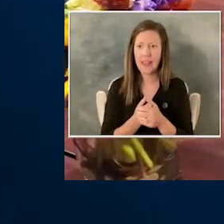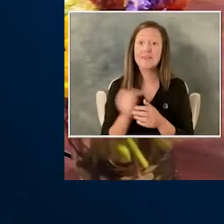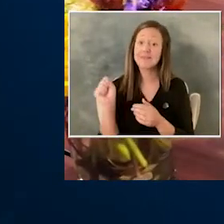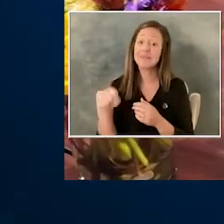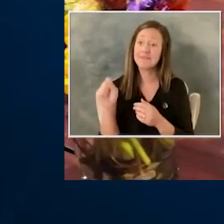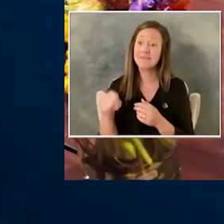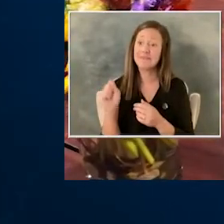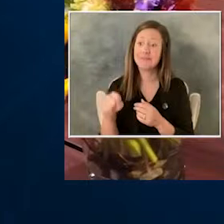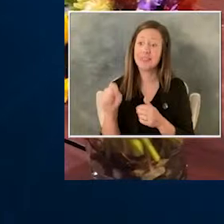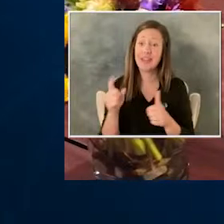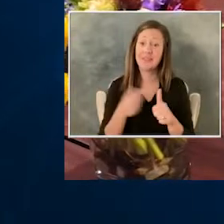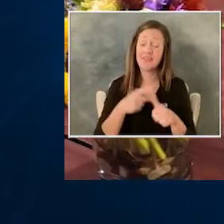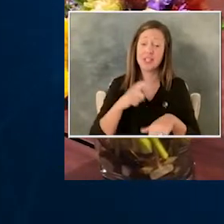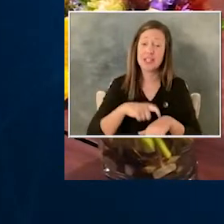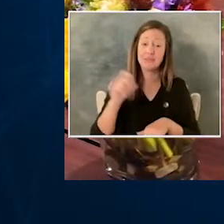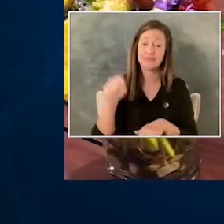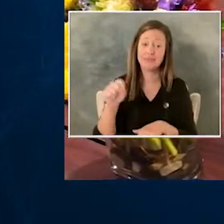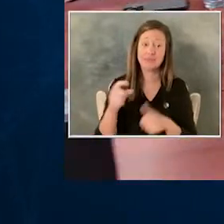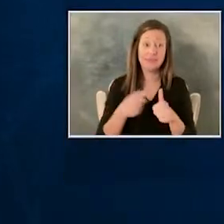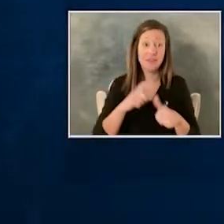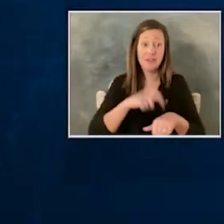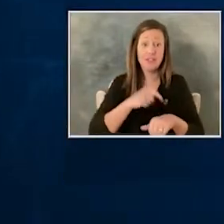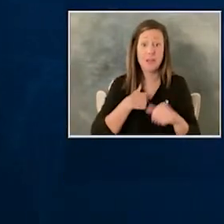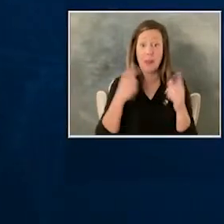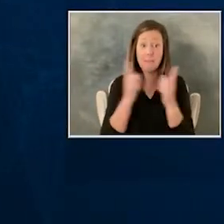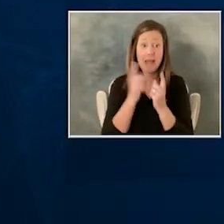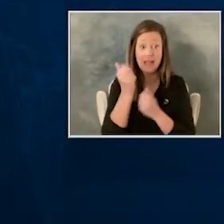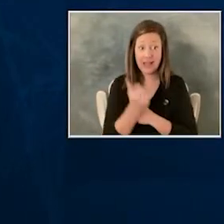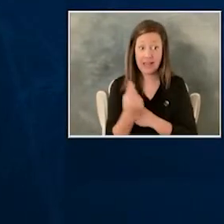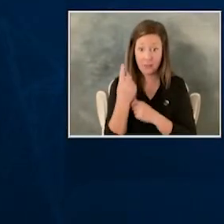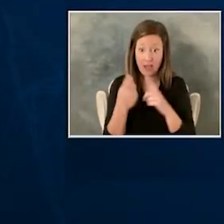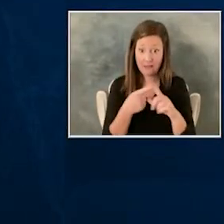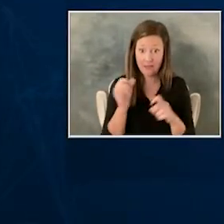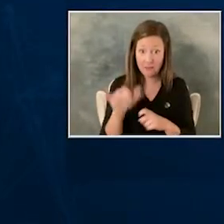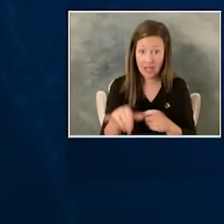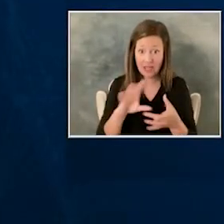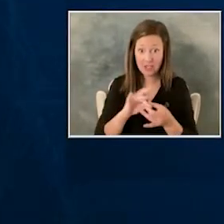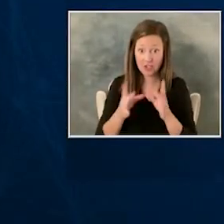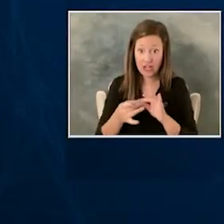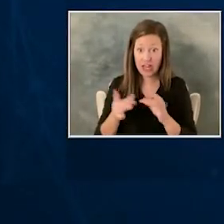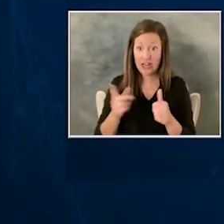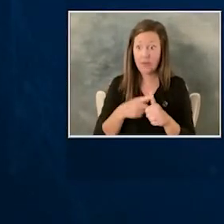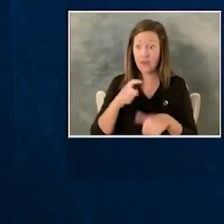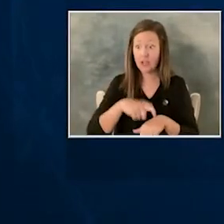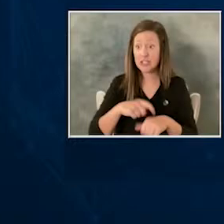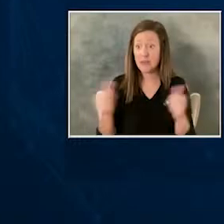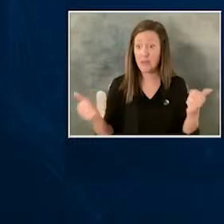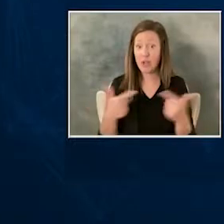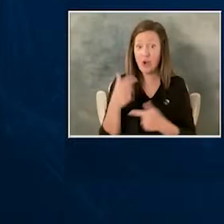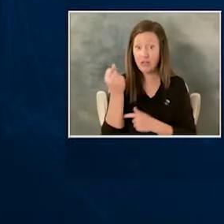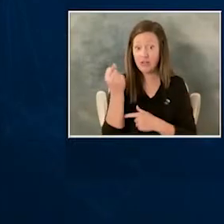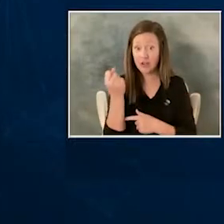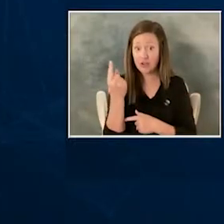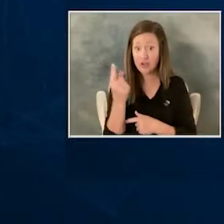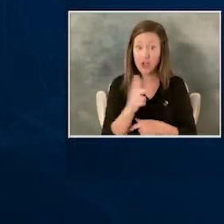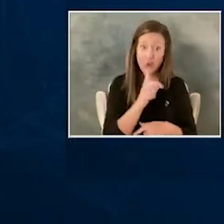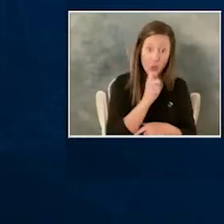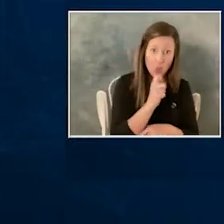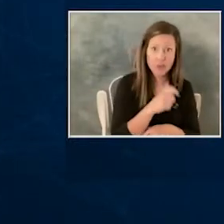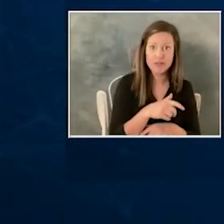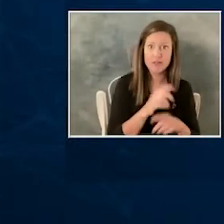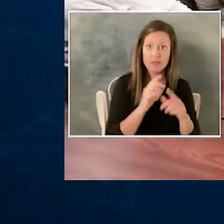Yes. Yeah, it was the first time I had met anyone from the chain, and the first time that we kind of all understood the line of whose kidney went